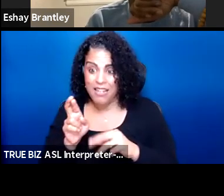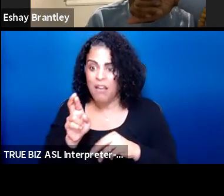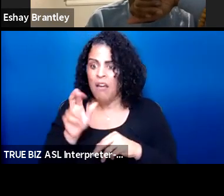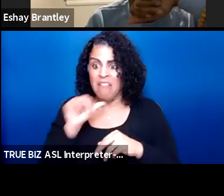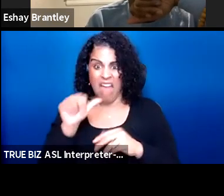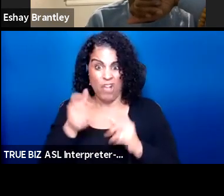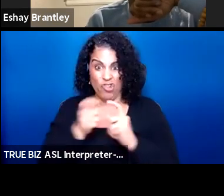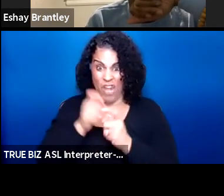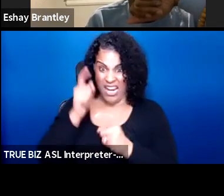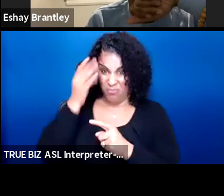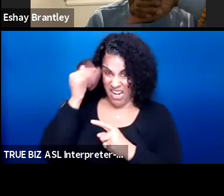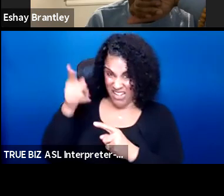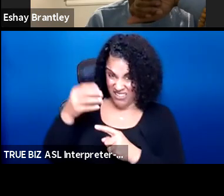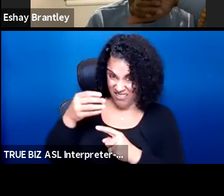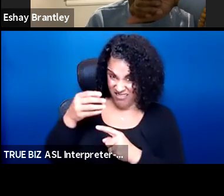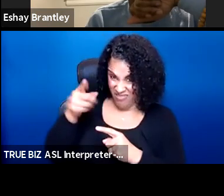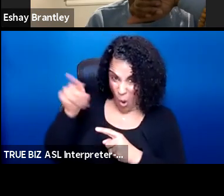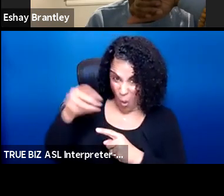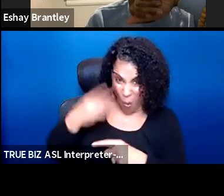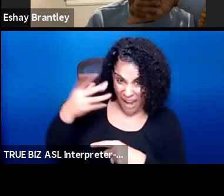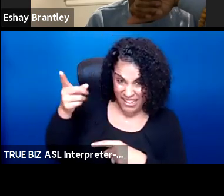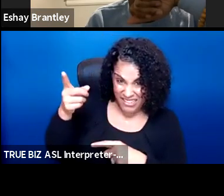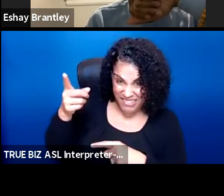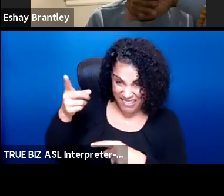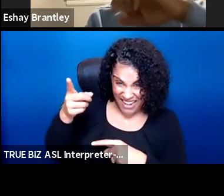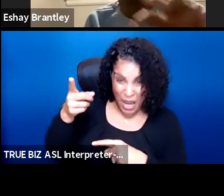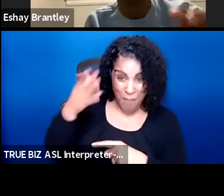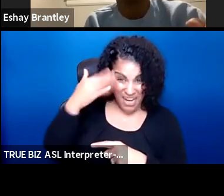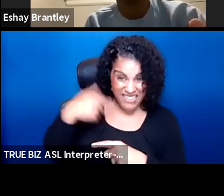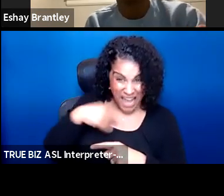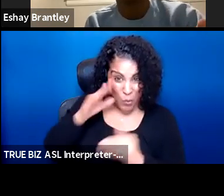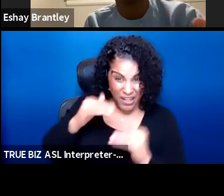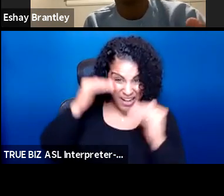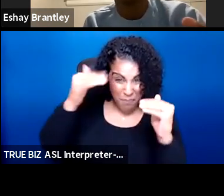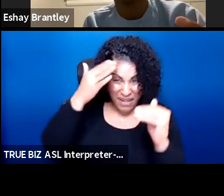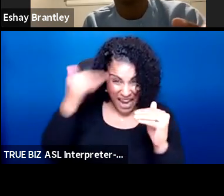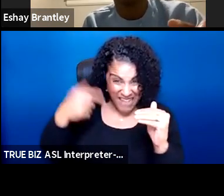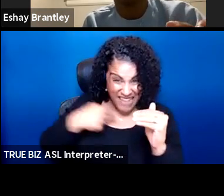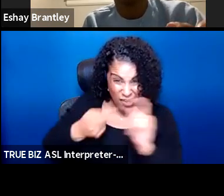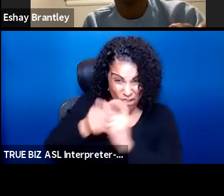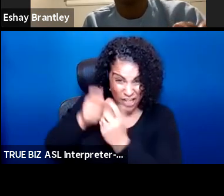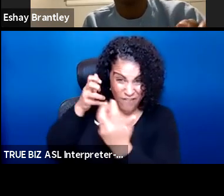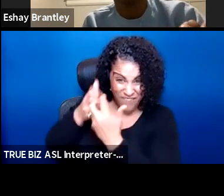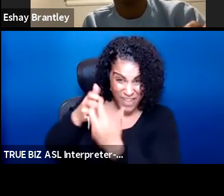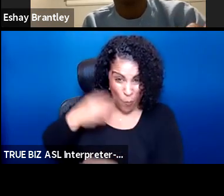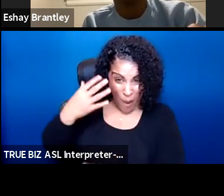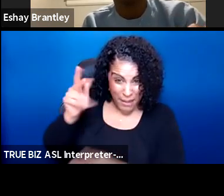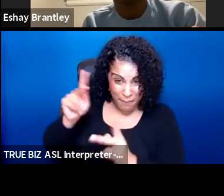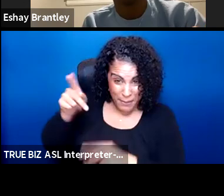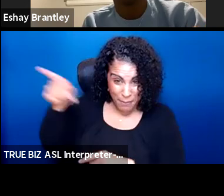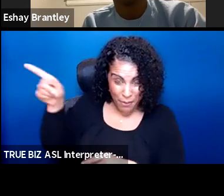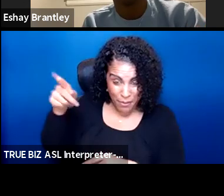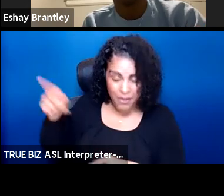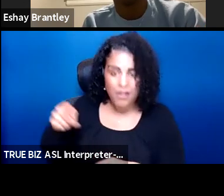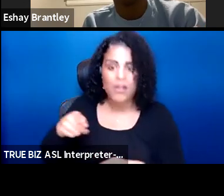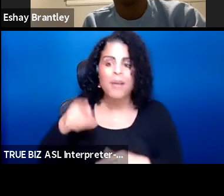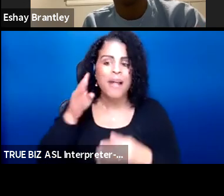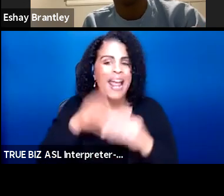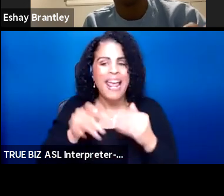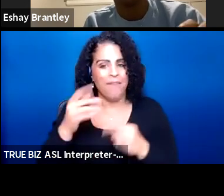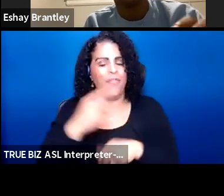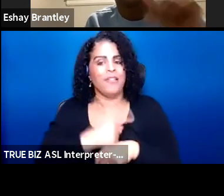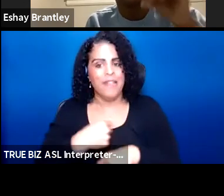for whiteness because that's how I'll get ahead. It's just, like, something that I do in my part because at the end of the day, it is